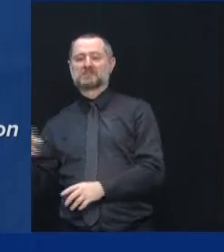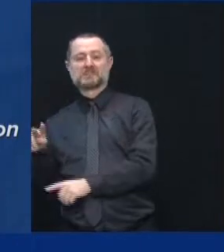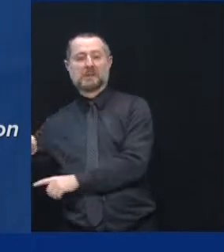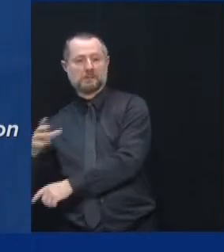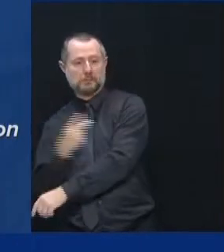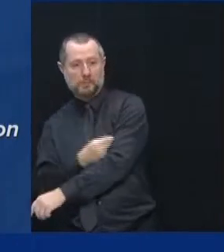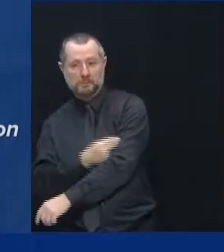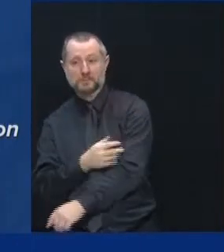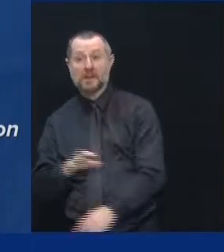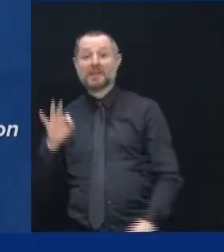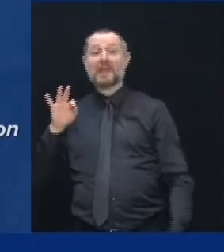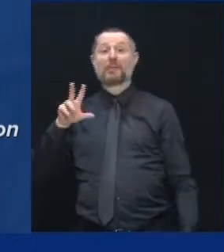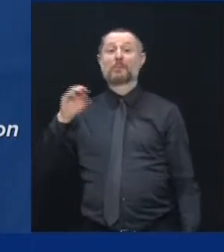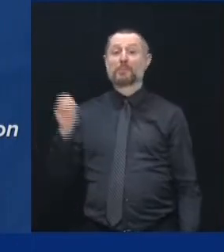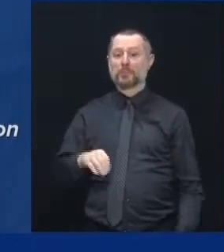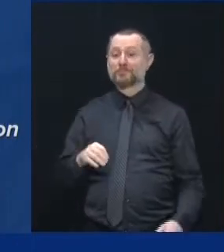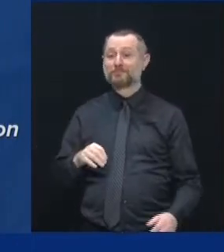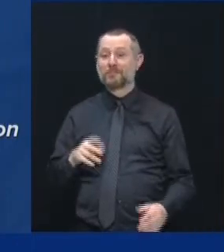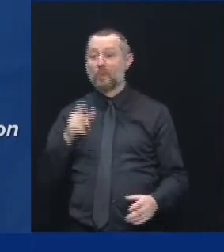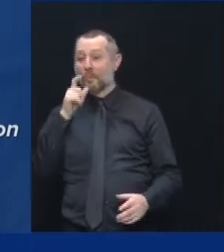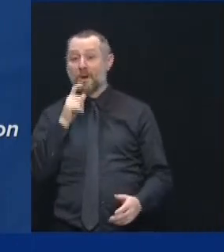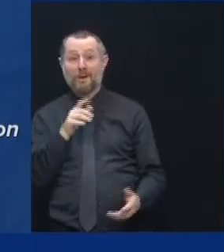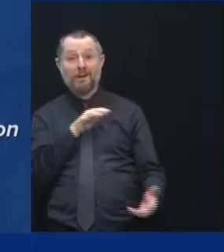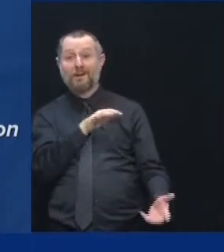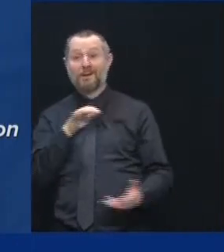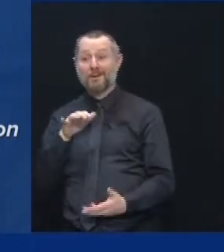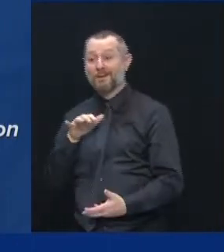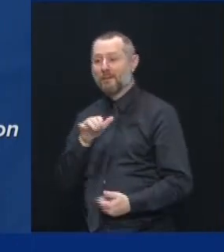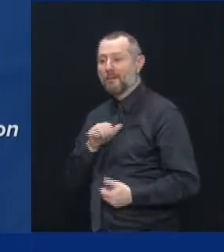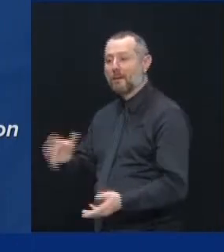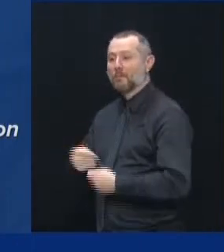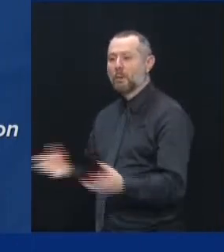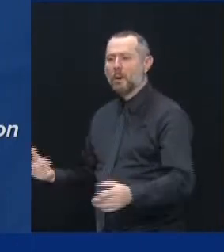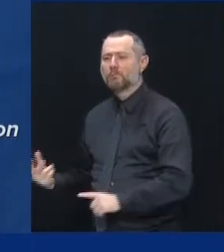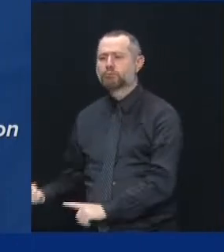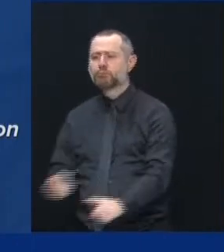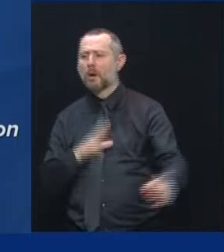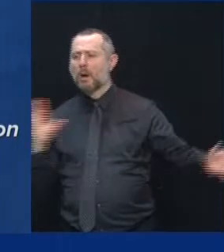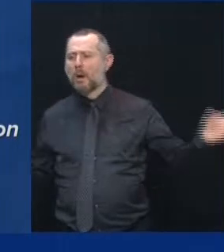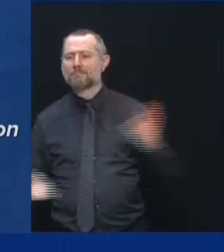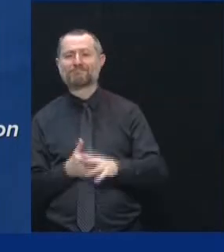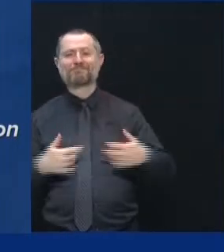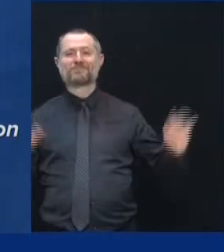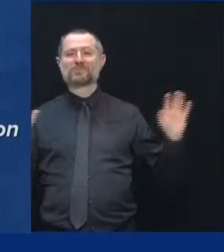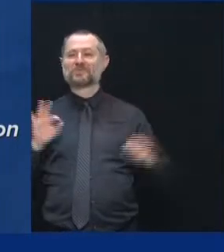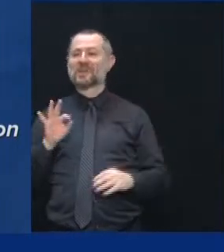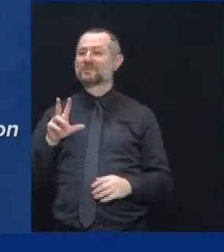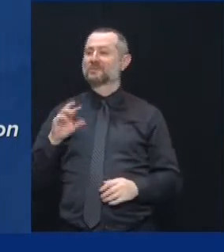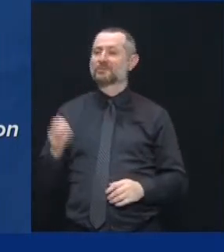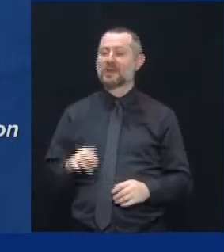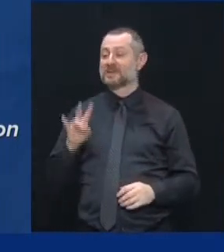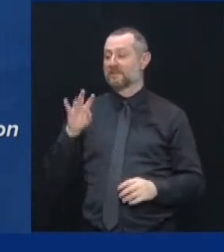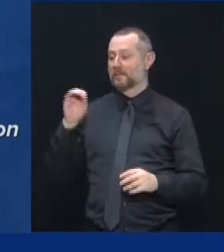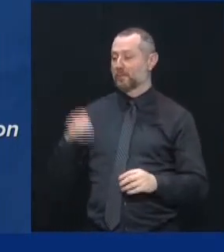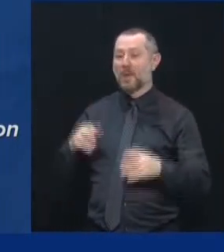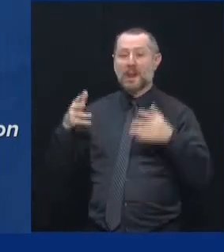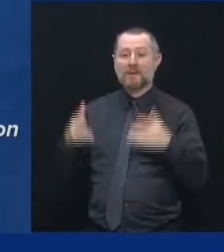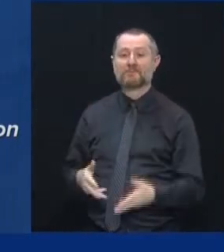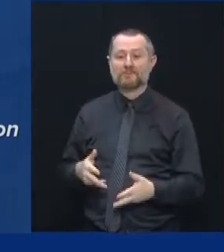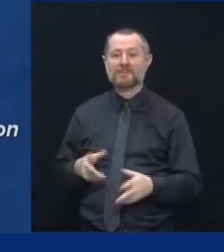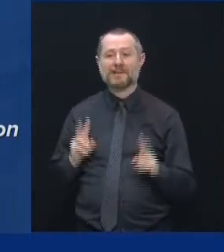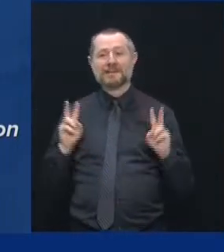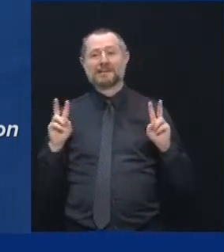93% of what we have received has been used. That means we're virtually out